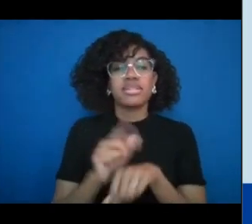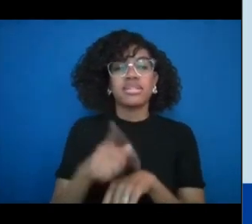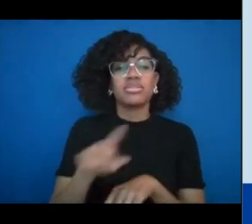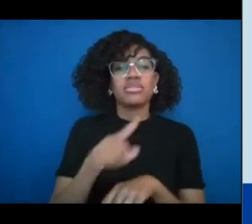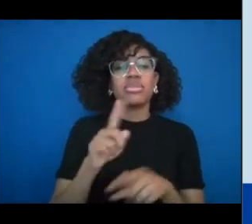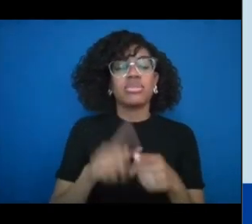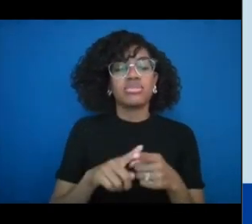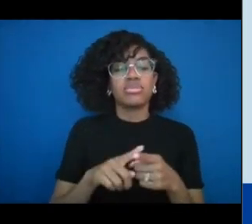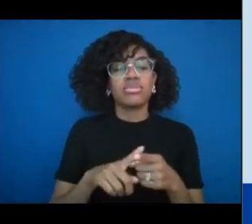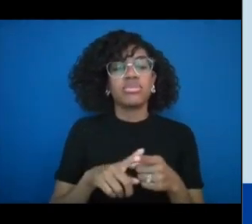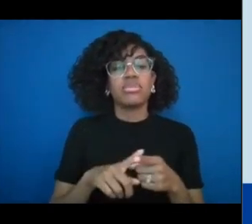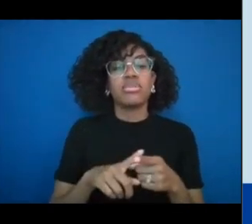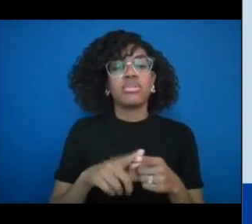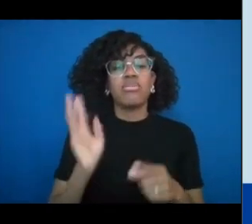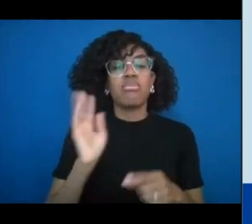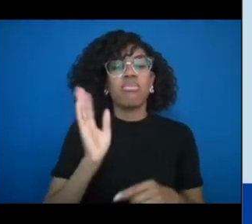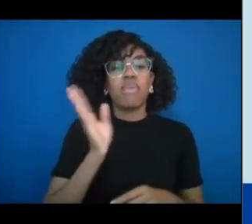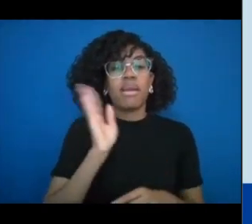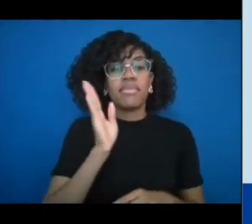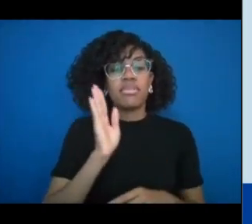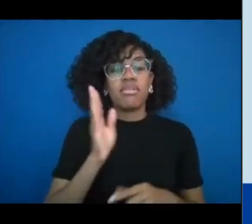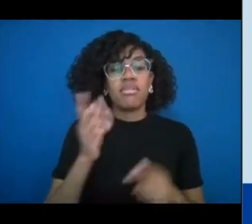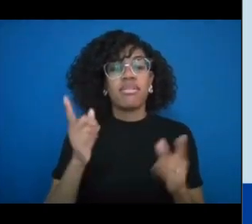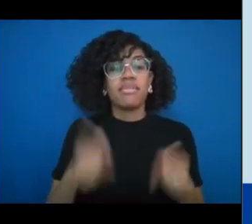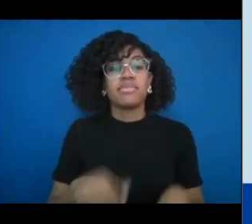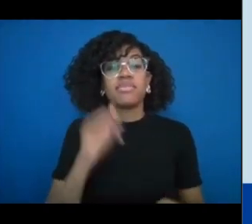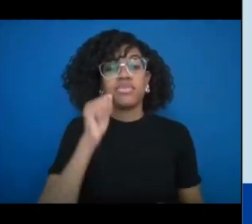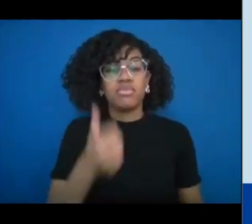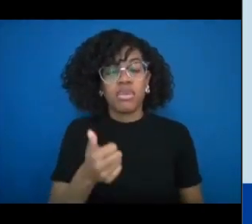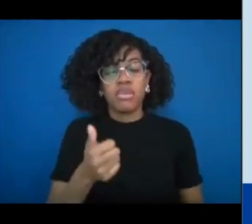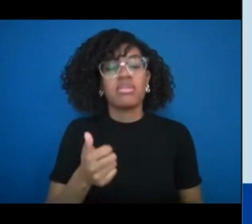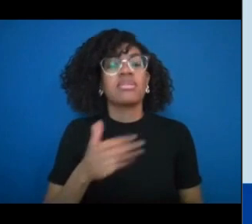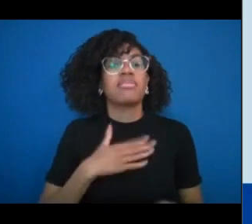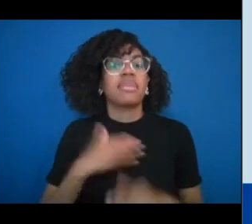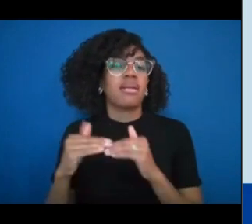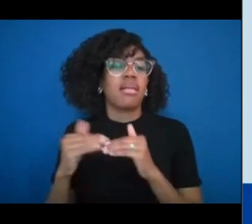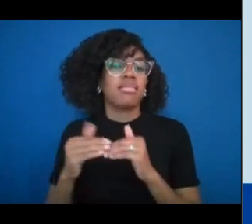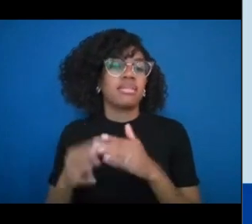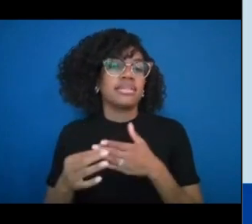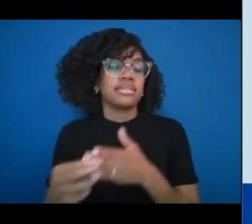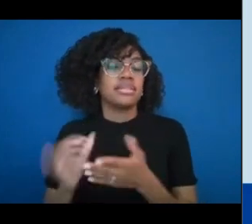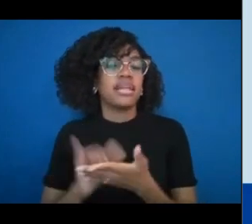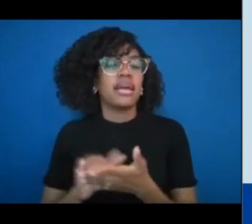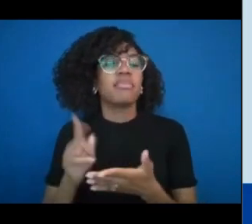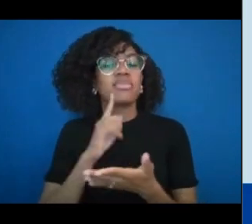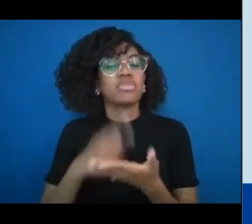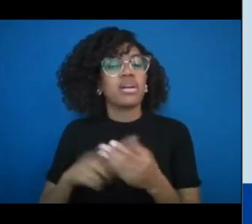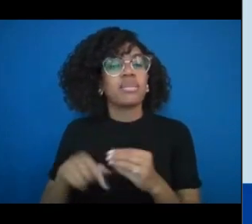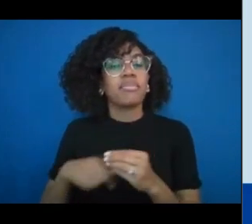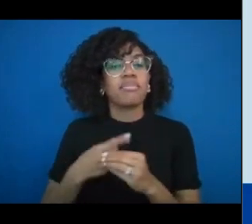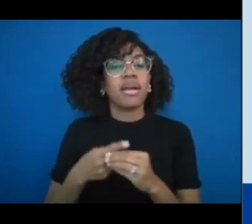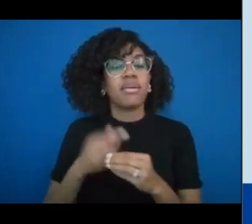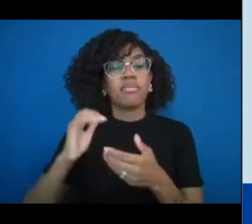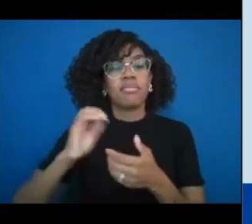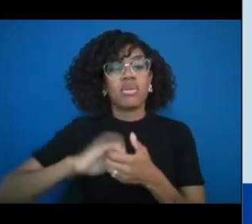Niepold will be giving tomorrow to talk about those partnerships in more detail.